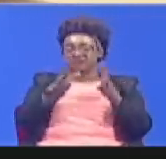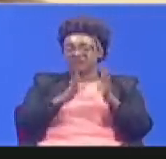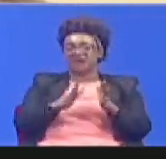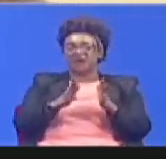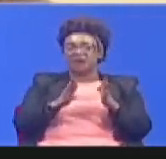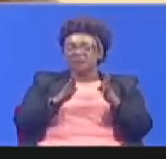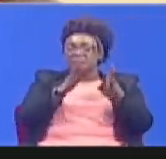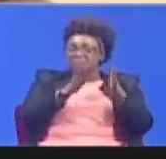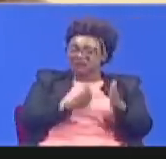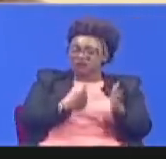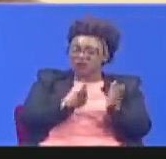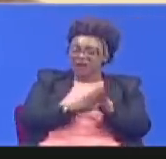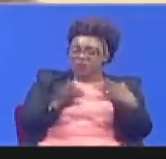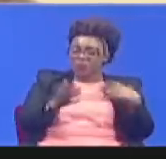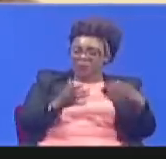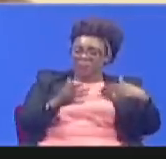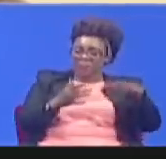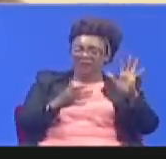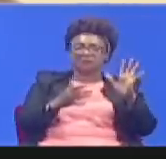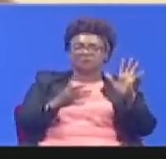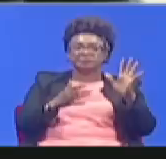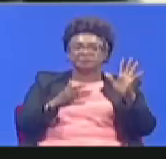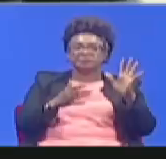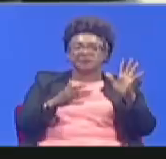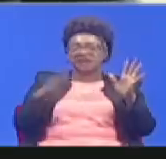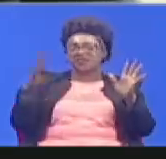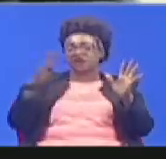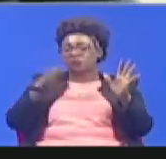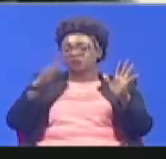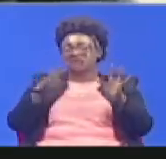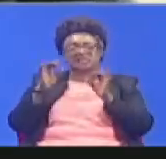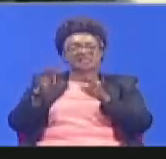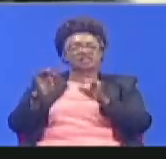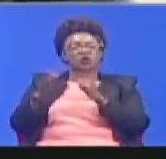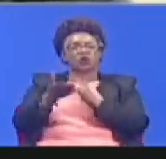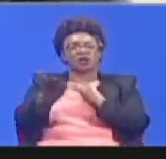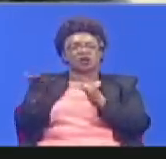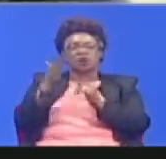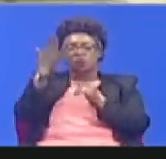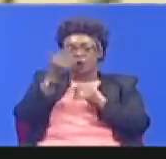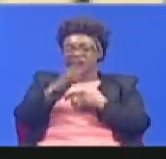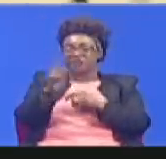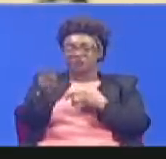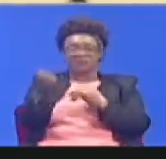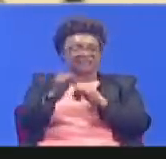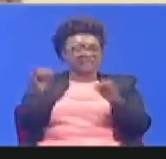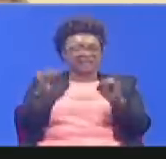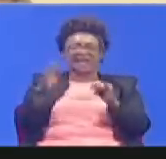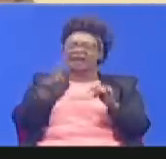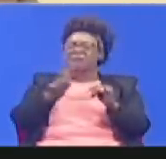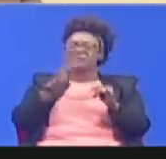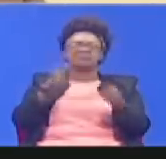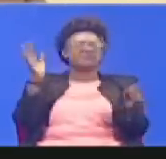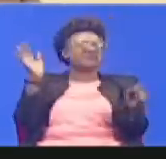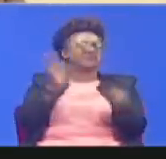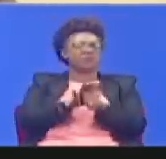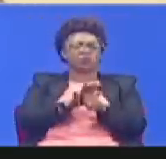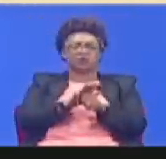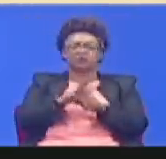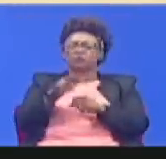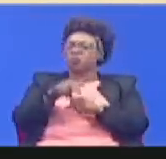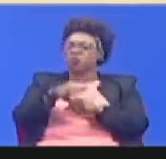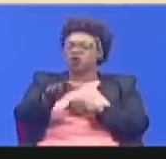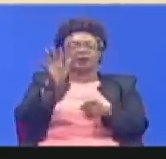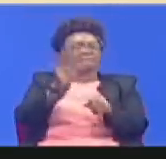his wealth, and the road that is at City Hall. Why can't he clear the road? Garbage is all over again. You walk in most